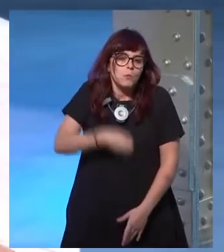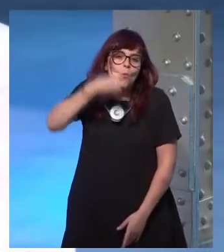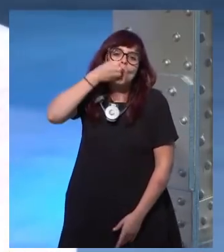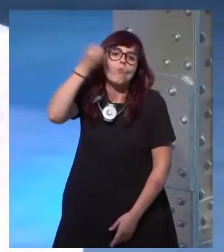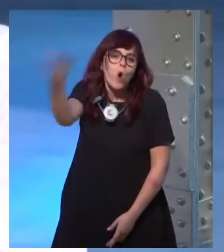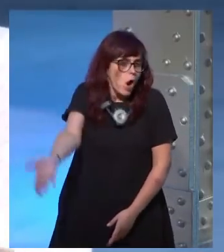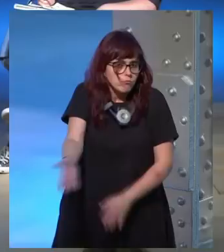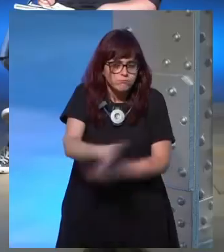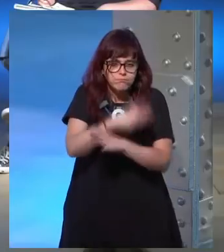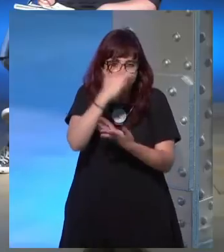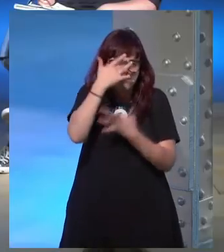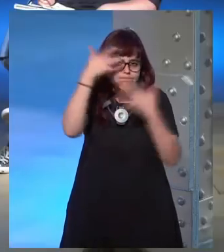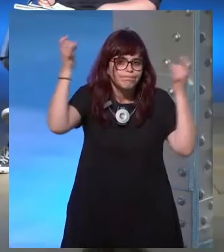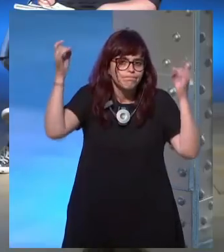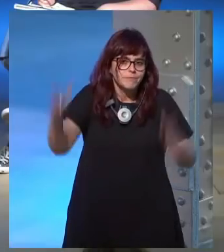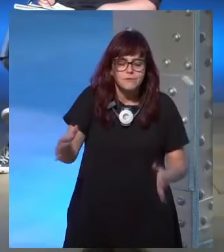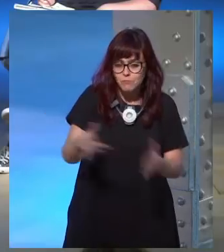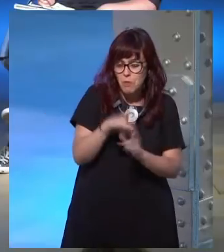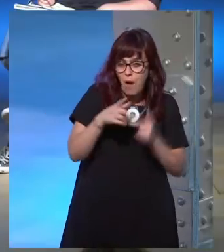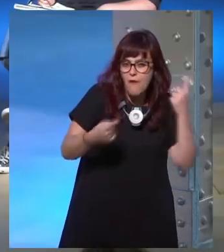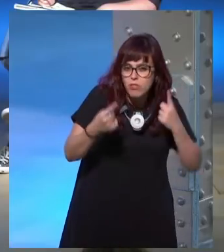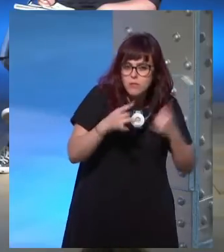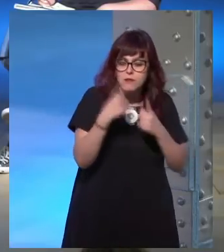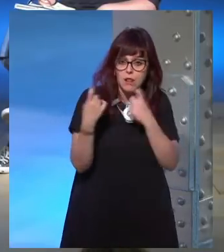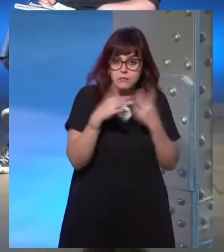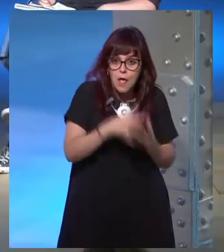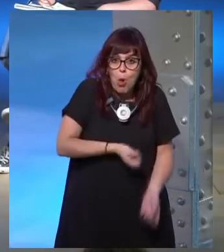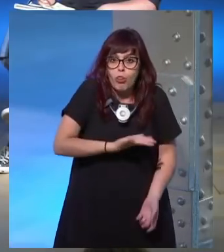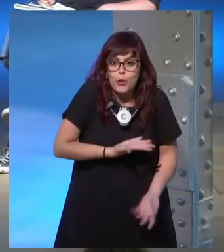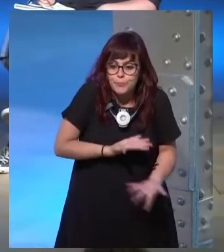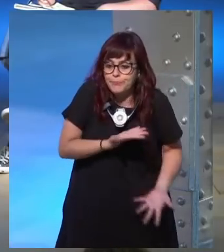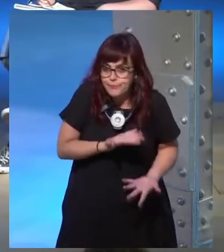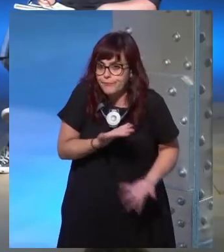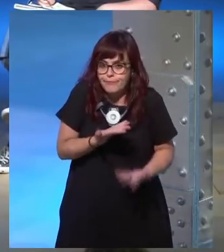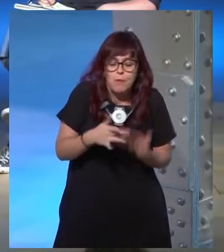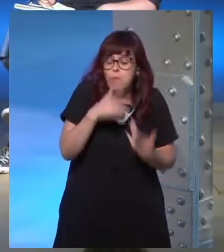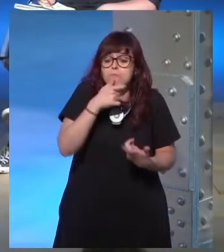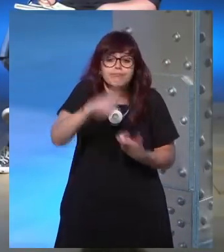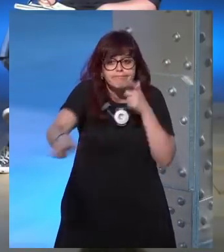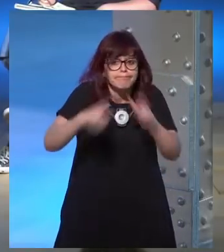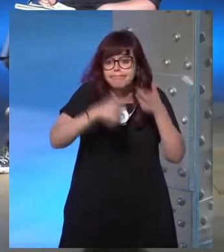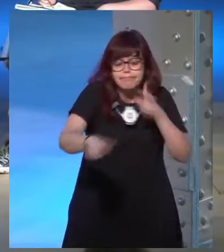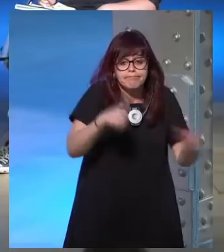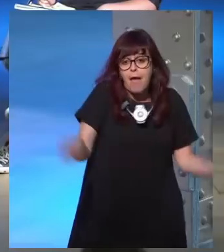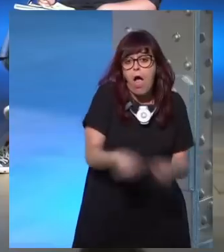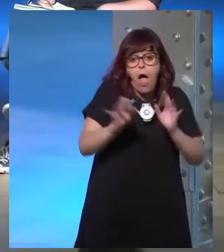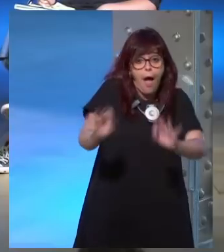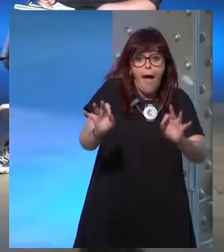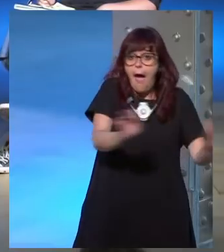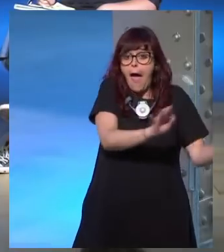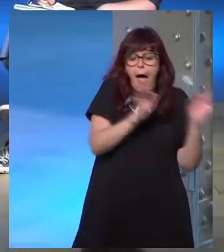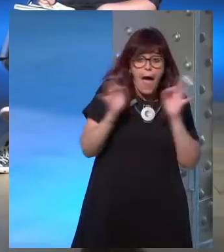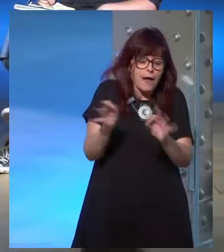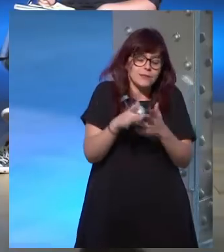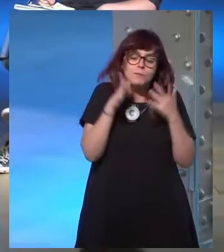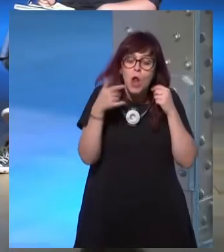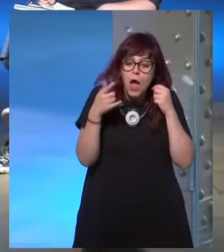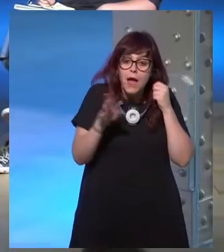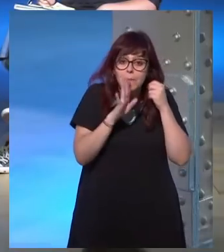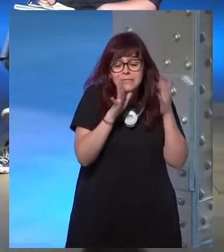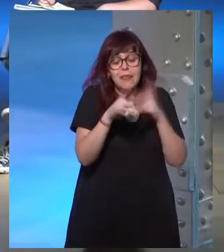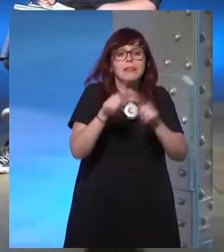want to feel anything. My agent got the pages and says, this is shit. So I love her. I love her. I know when it's good, though, because she tells